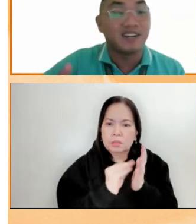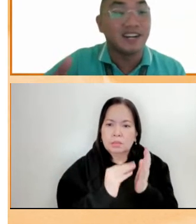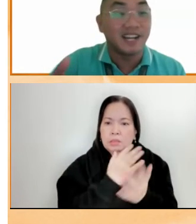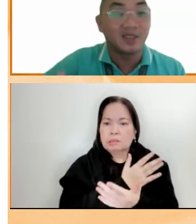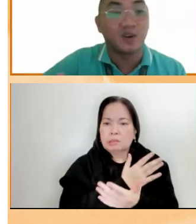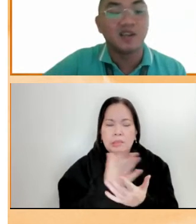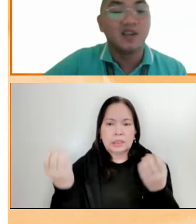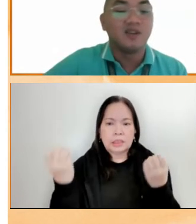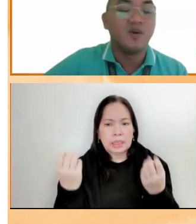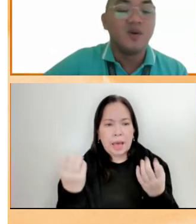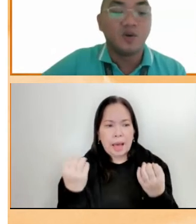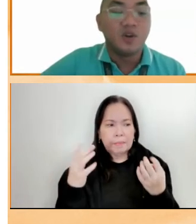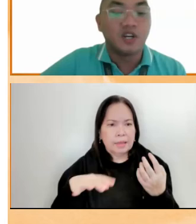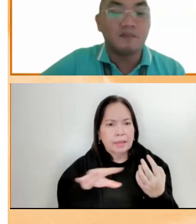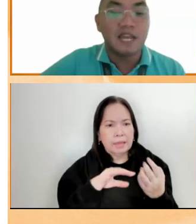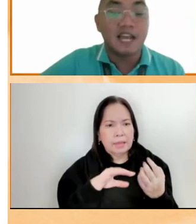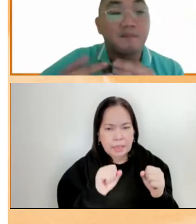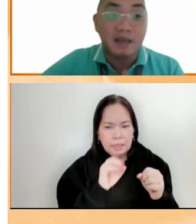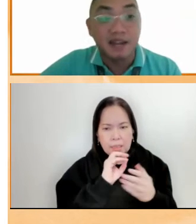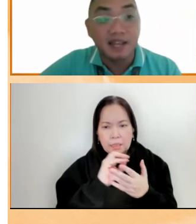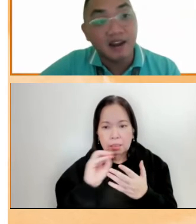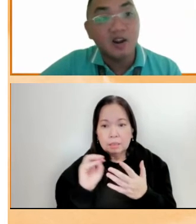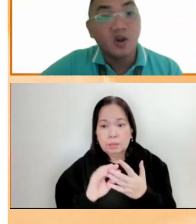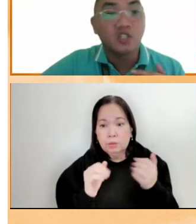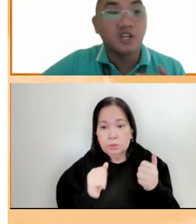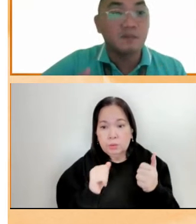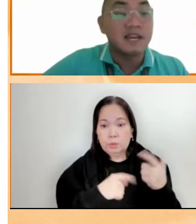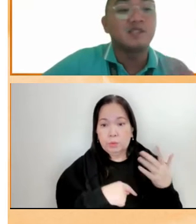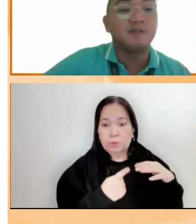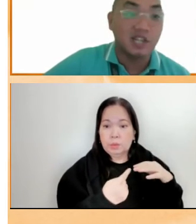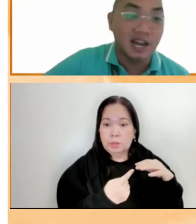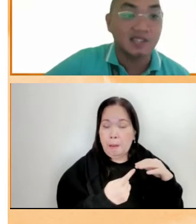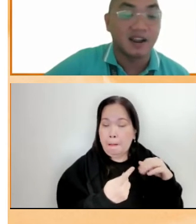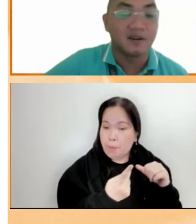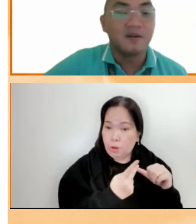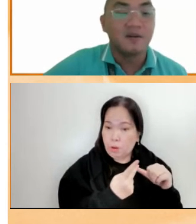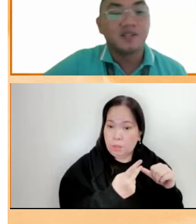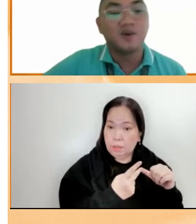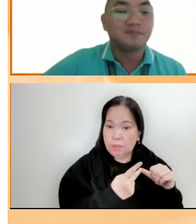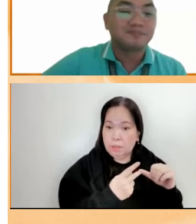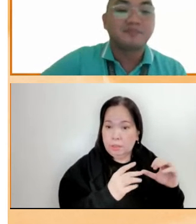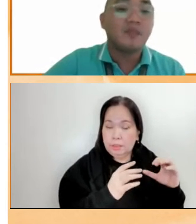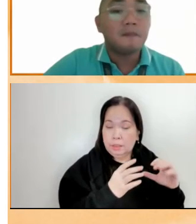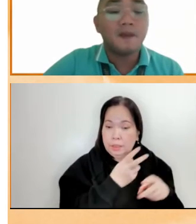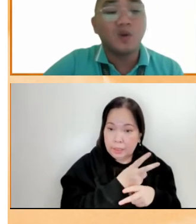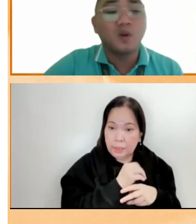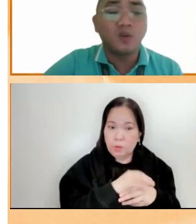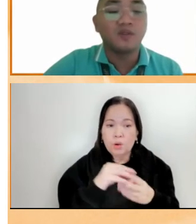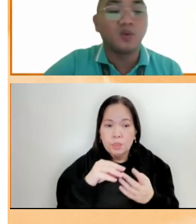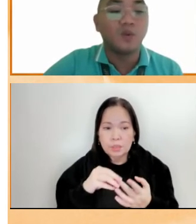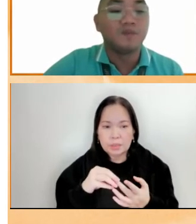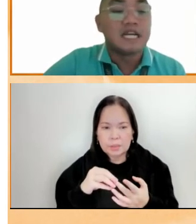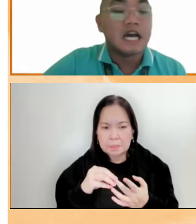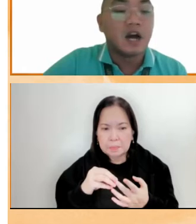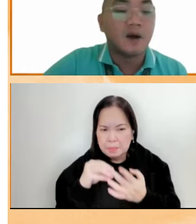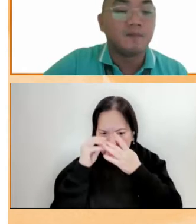provider networks. No, so should it be in the primary care or should it be in the specialized care? So what we